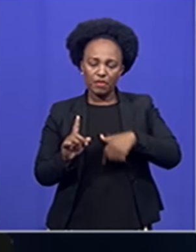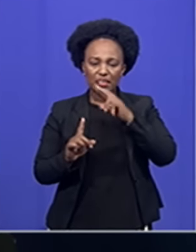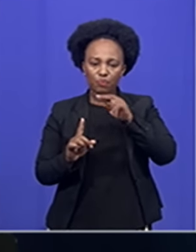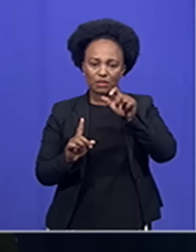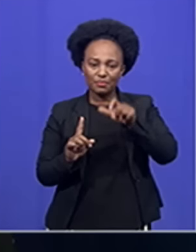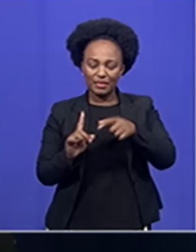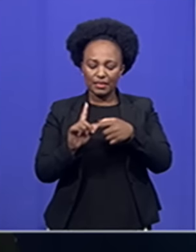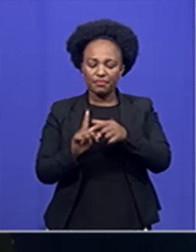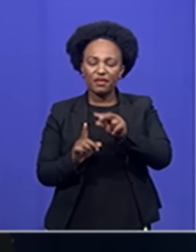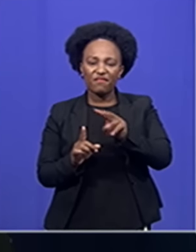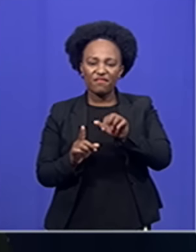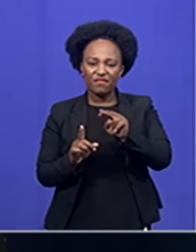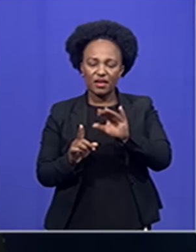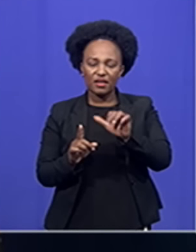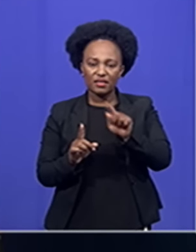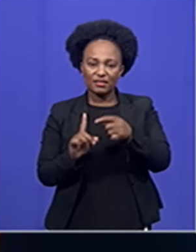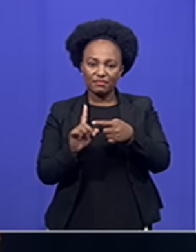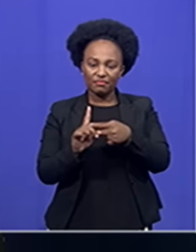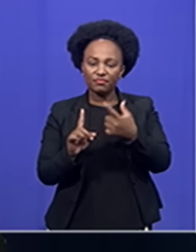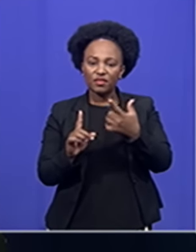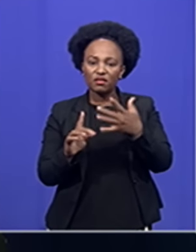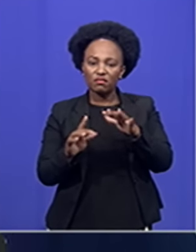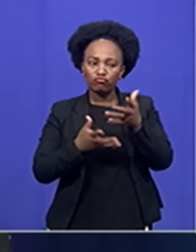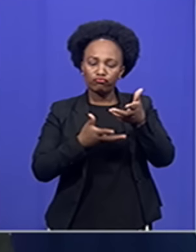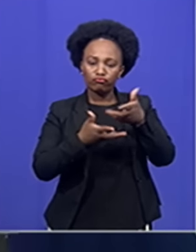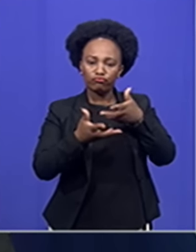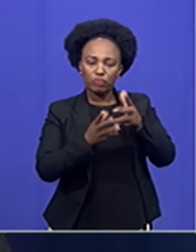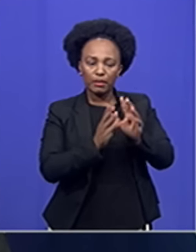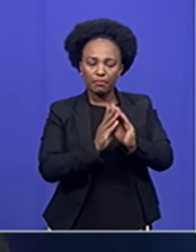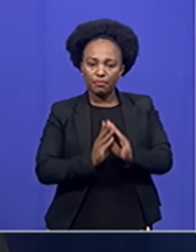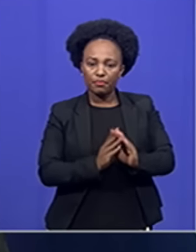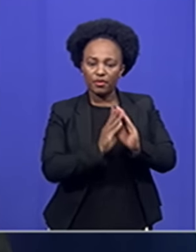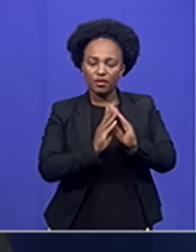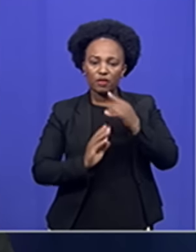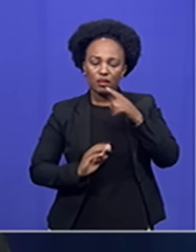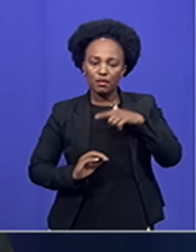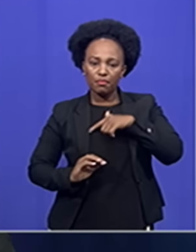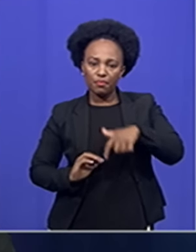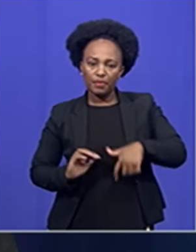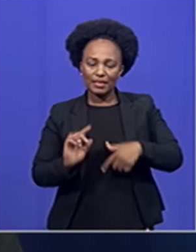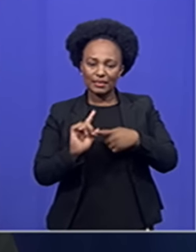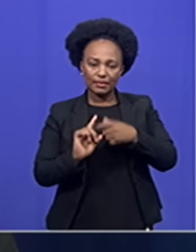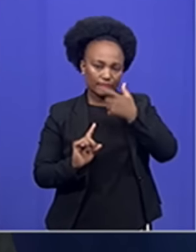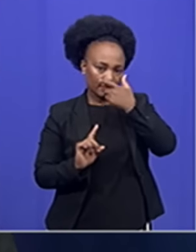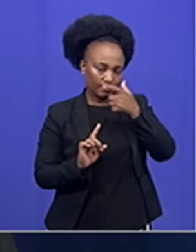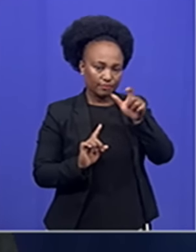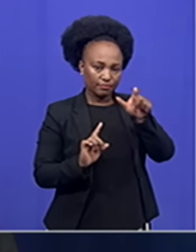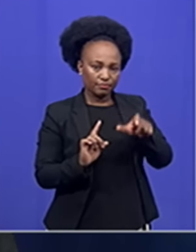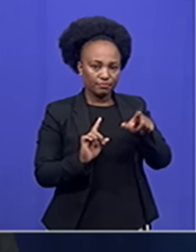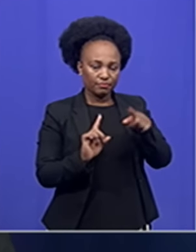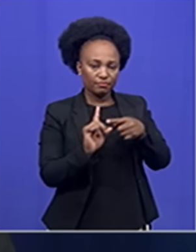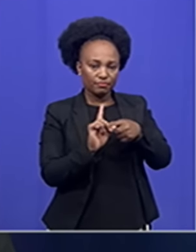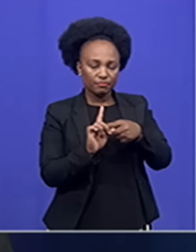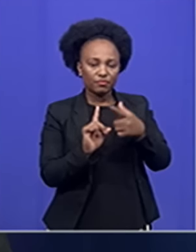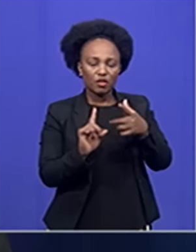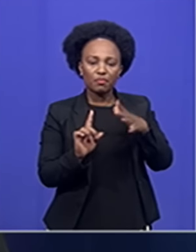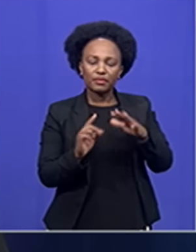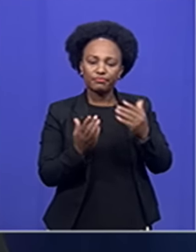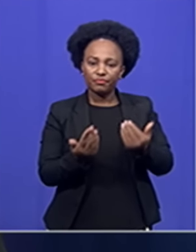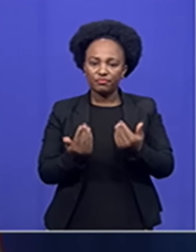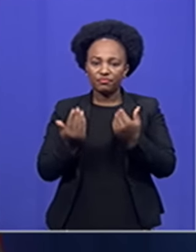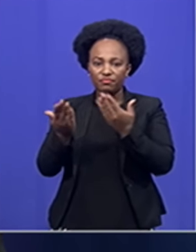o bolela gore tšhišinyo tša bahlankedi tše e leng gore di tšweletše ka fa tša gore mopresidente Cyril Ramaphosa o swanetše go neelana ka